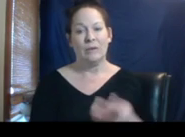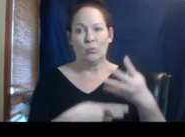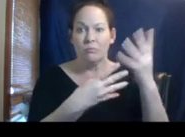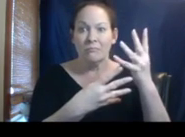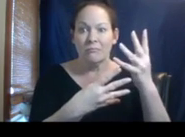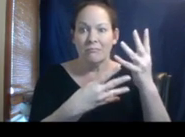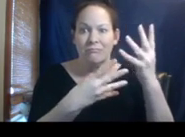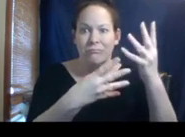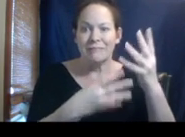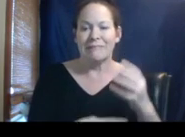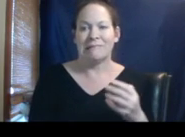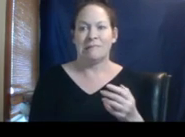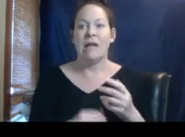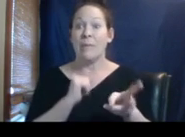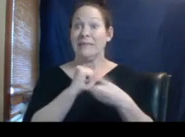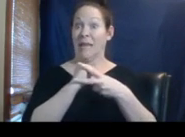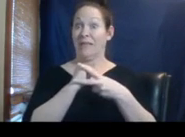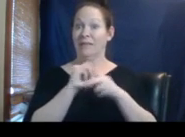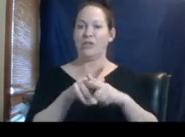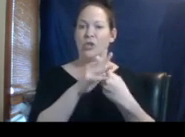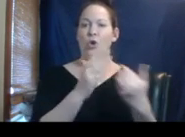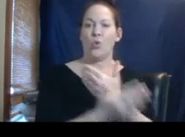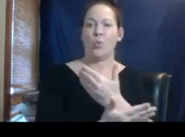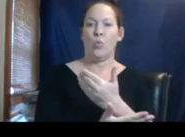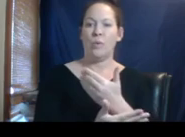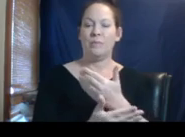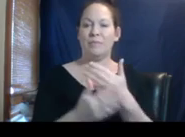to the end of this page, so let me save this and I'll start a new page.